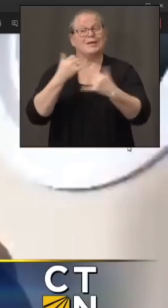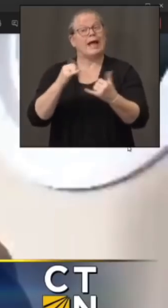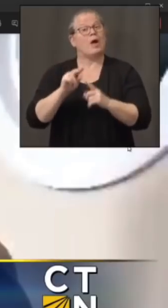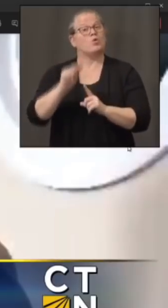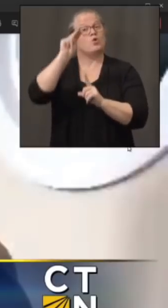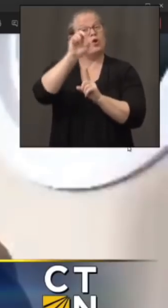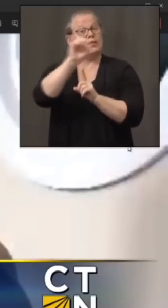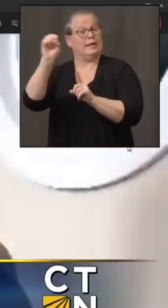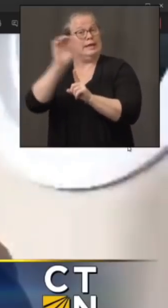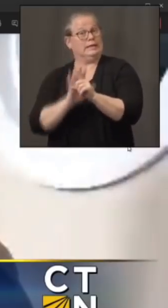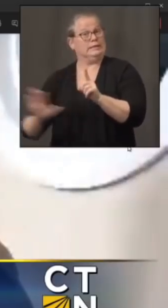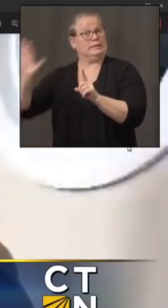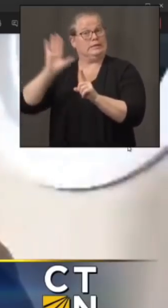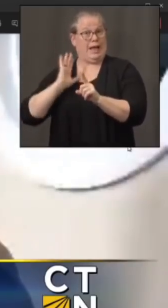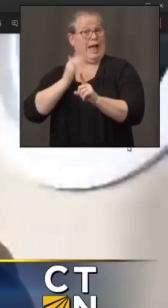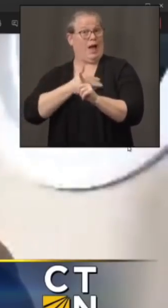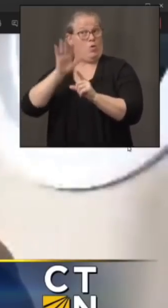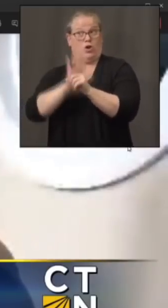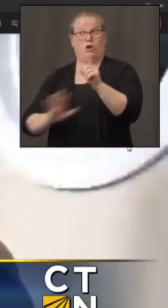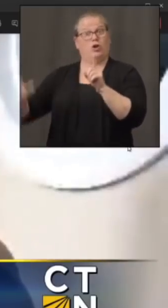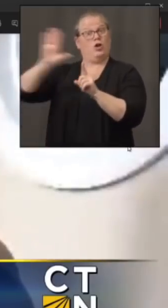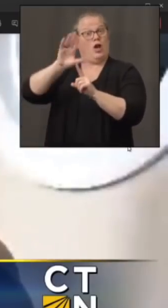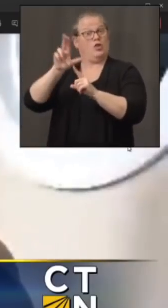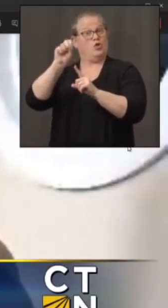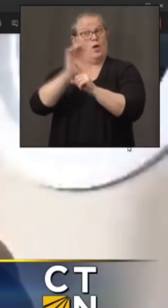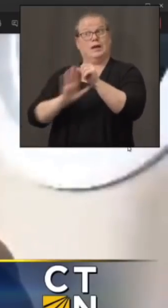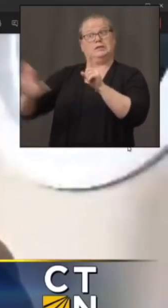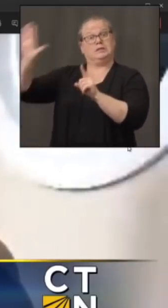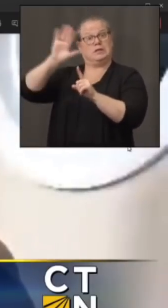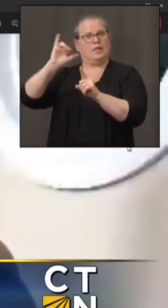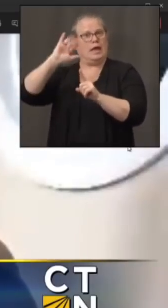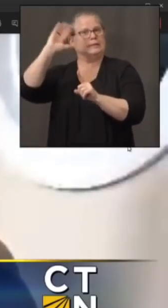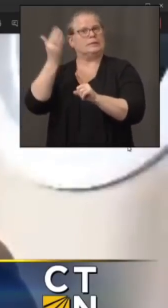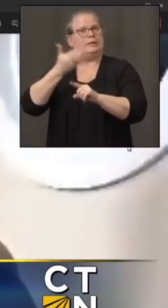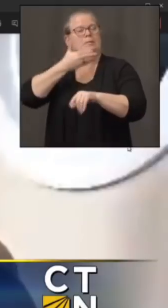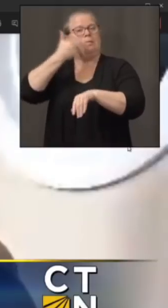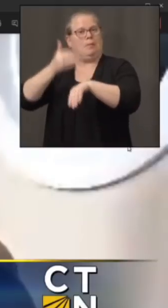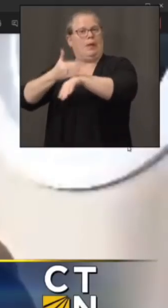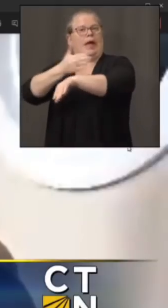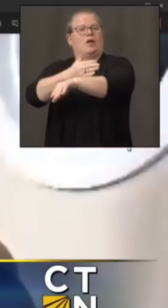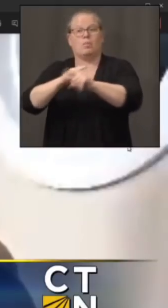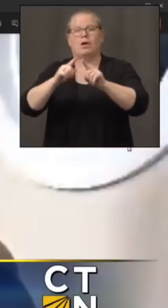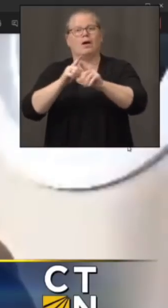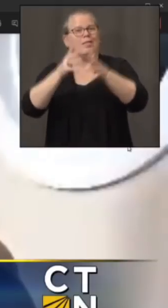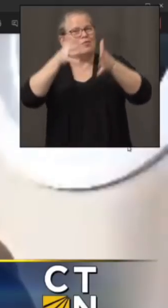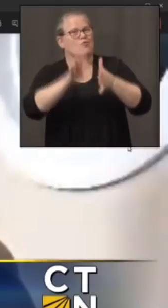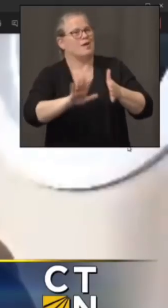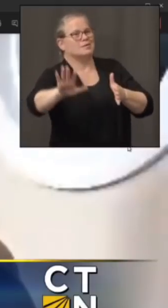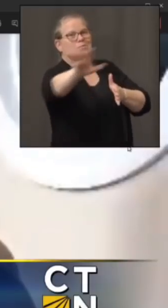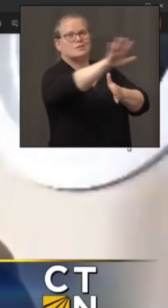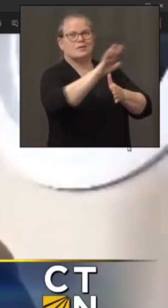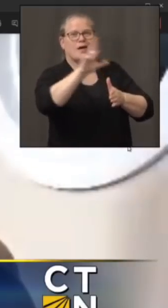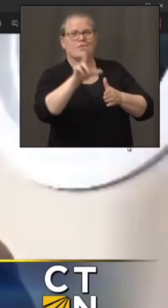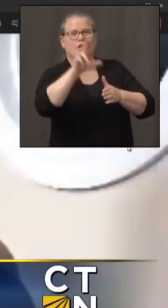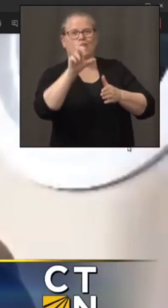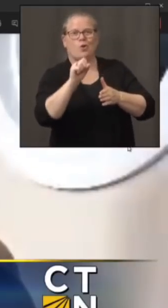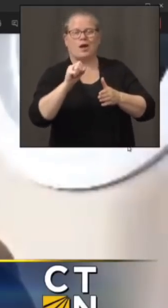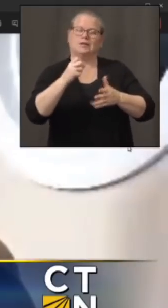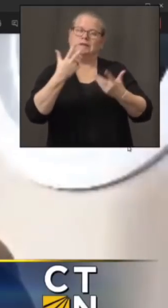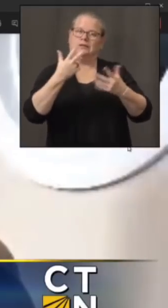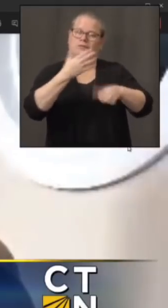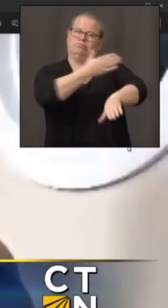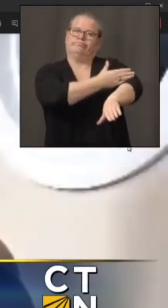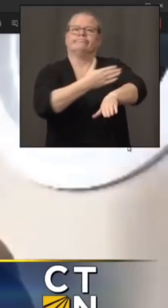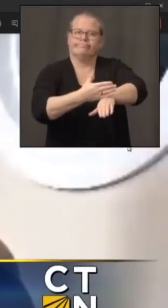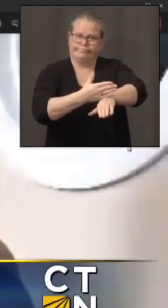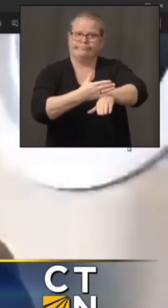right now where we have a lot of spread everywhere across the country. We always worried that as we entered the fall and winter, we would see a more confluent